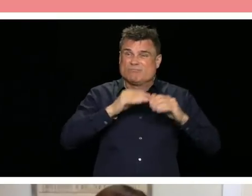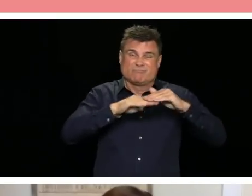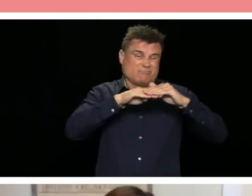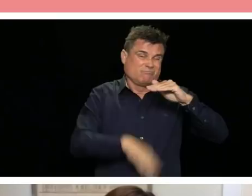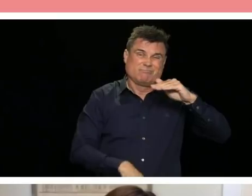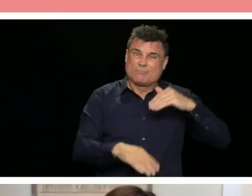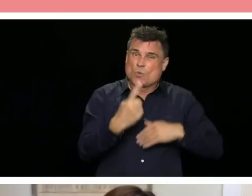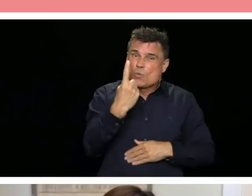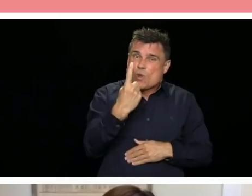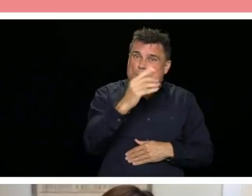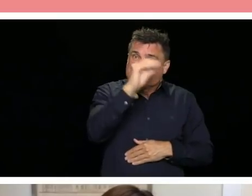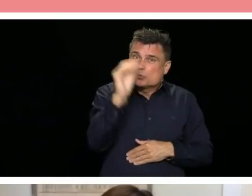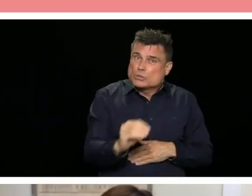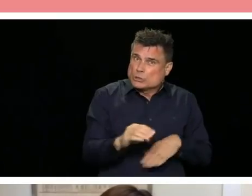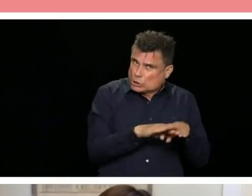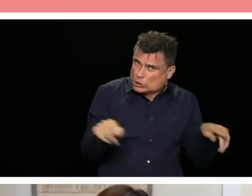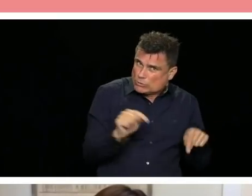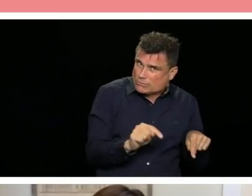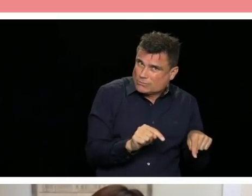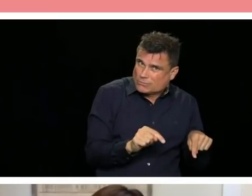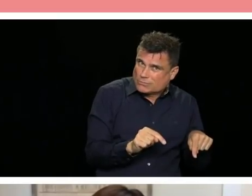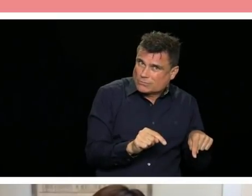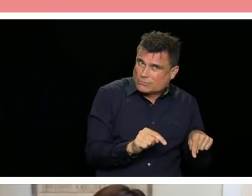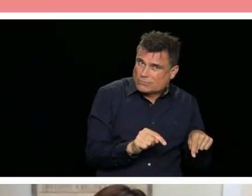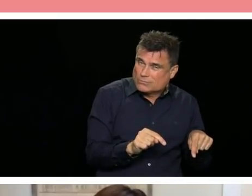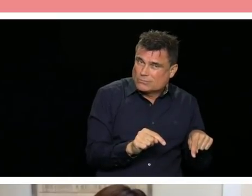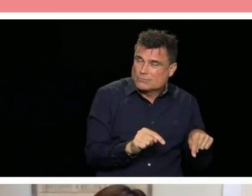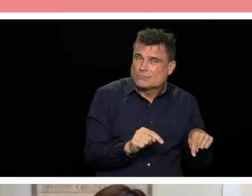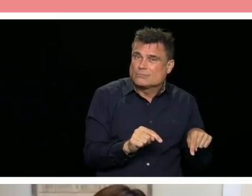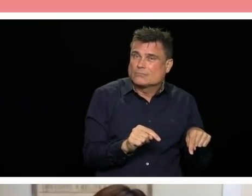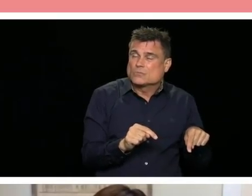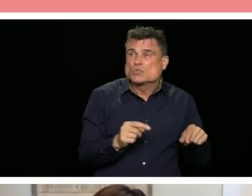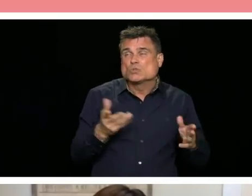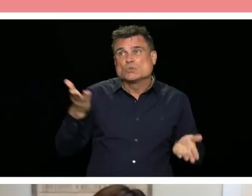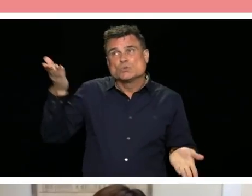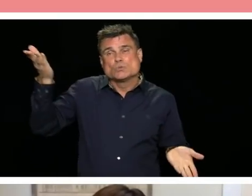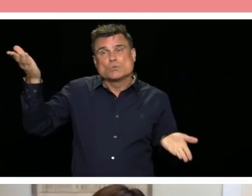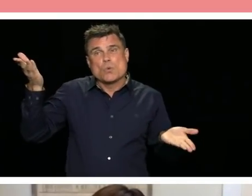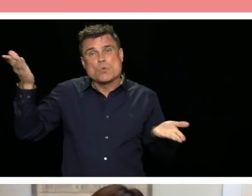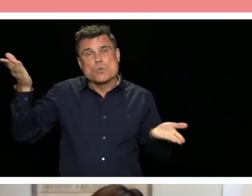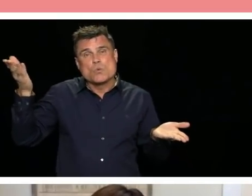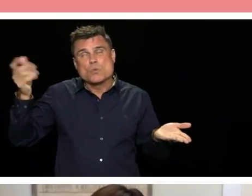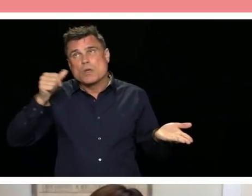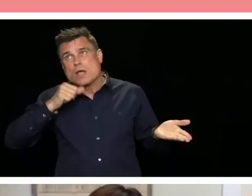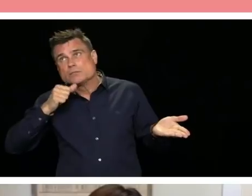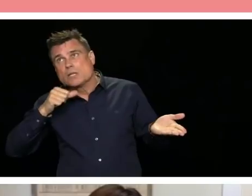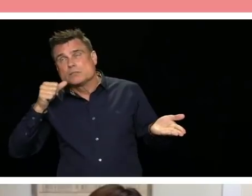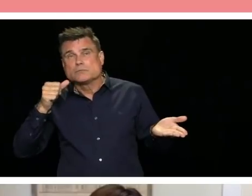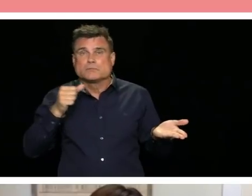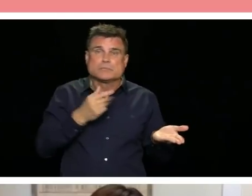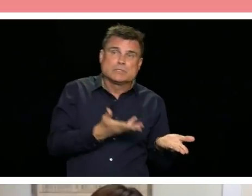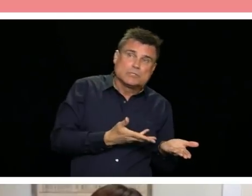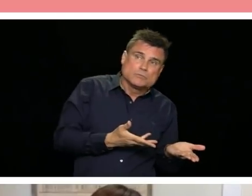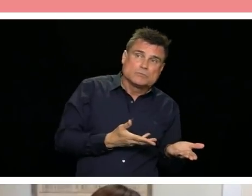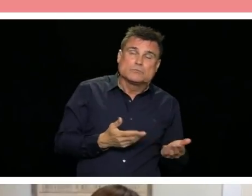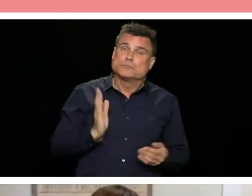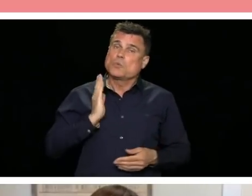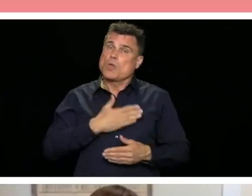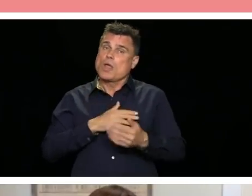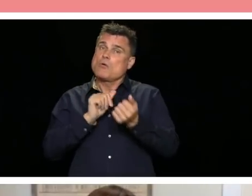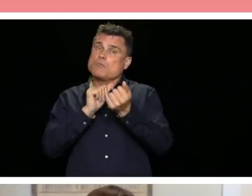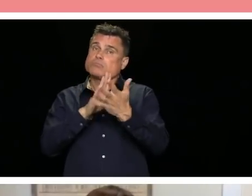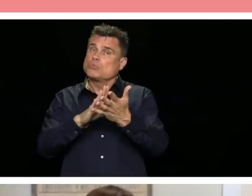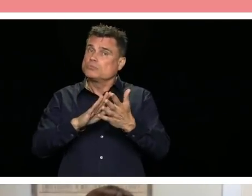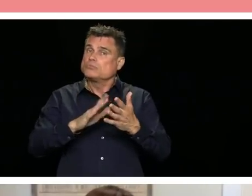And I think our approach moving forward is to be careful, to reopen in a careful way, and